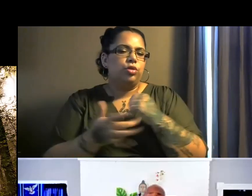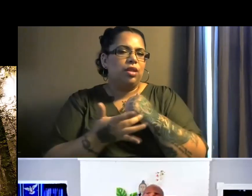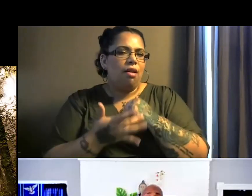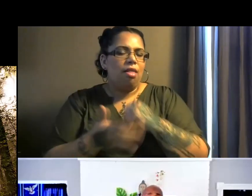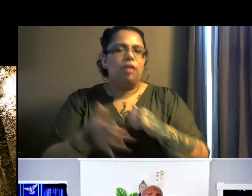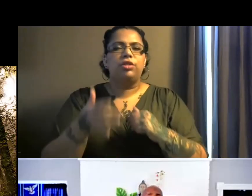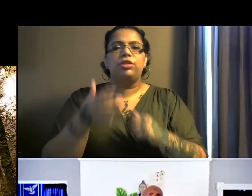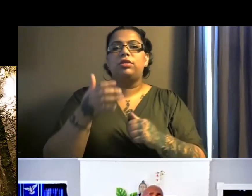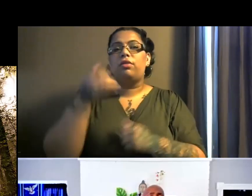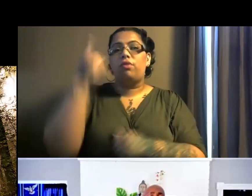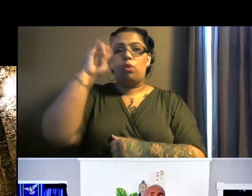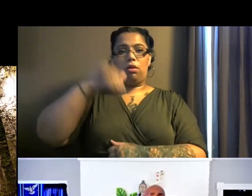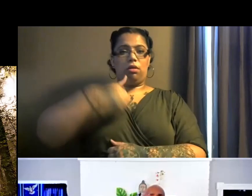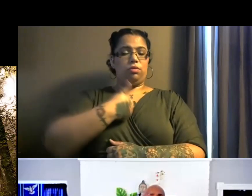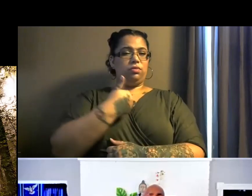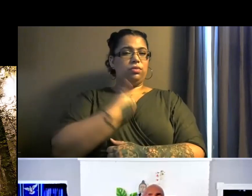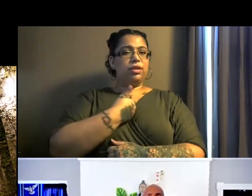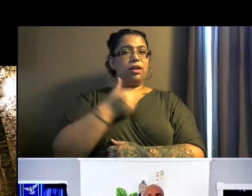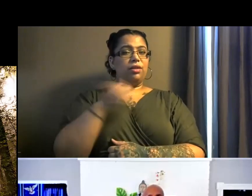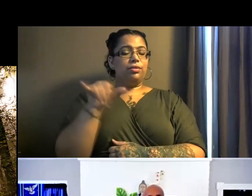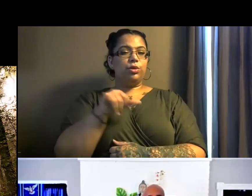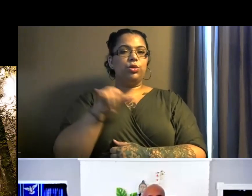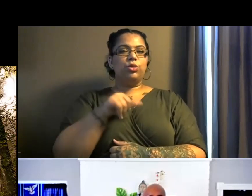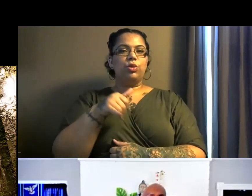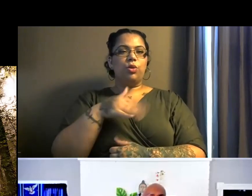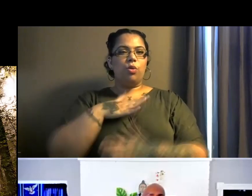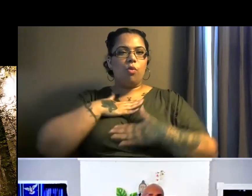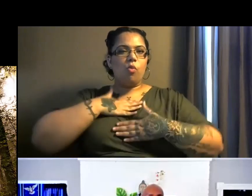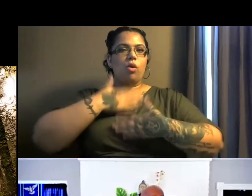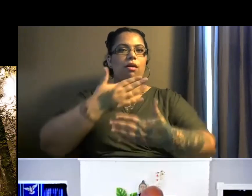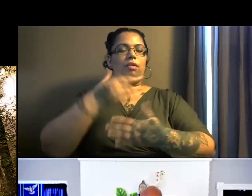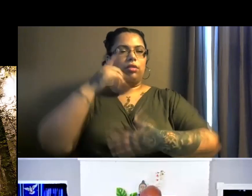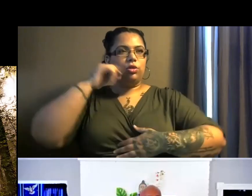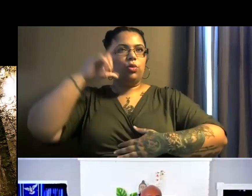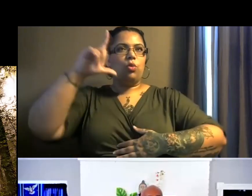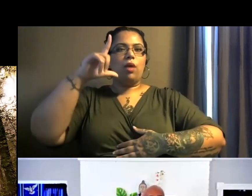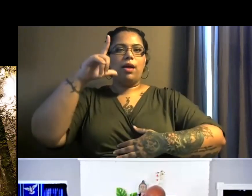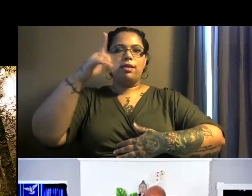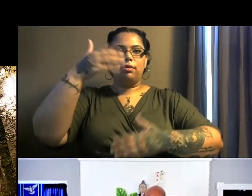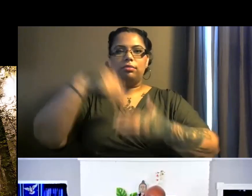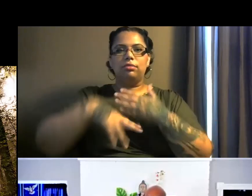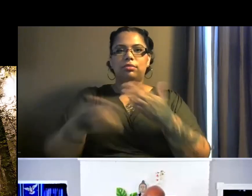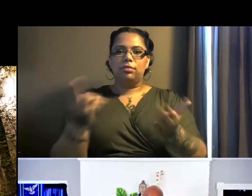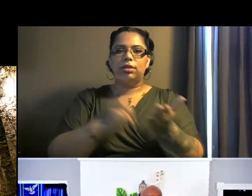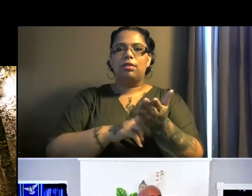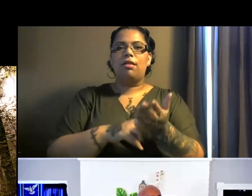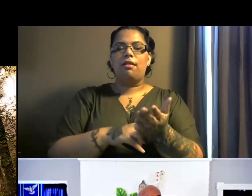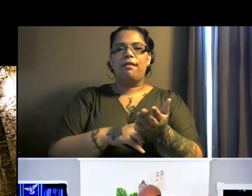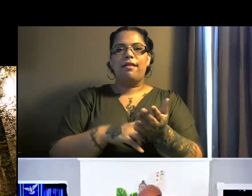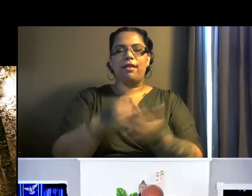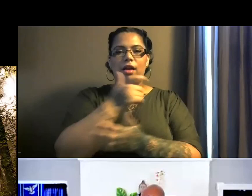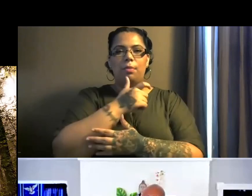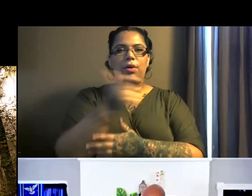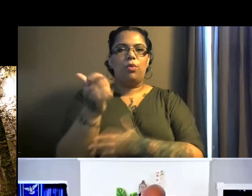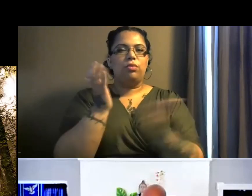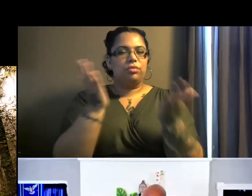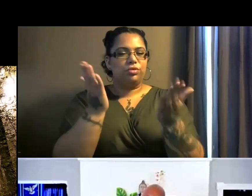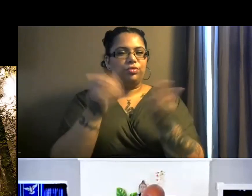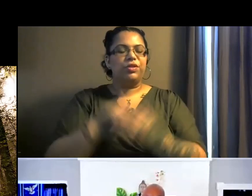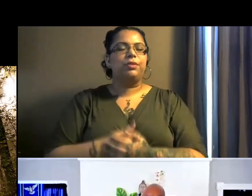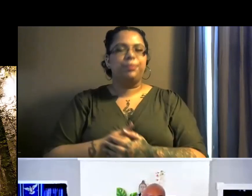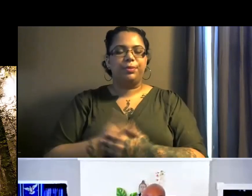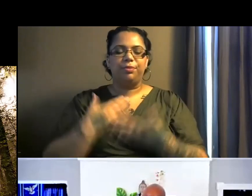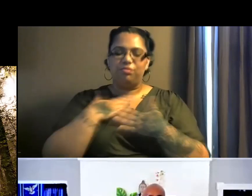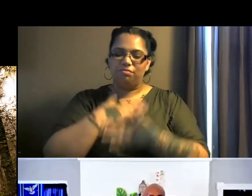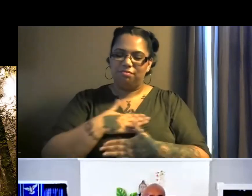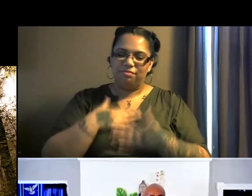for ourselves being willing to wake up this morning and log in and join in service, grateful. So we allow